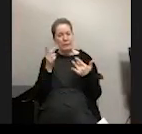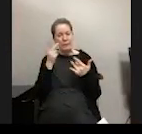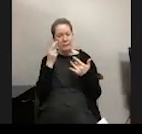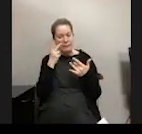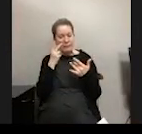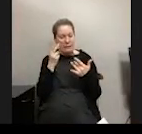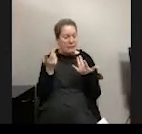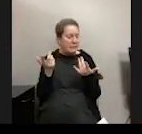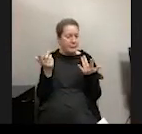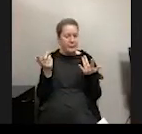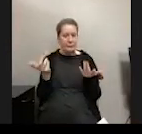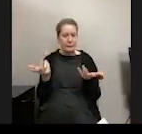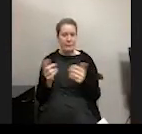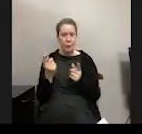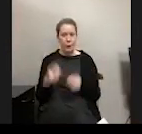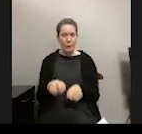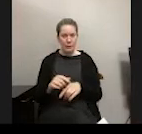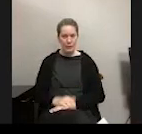Lisa.